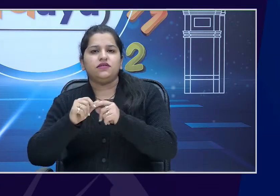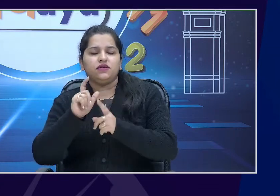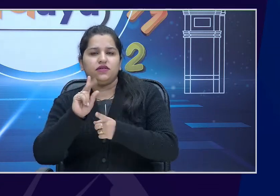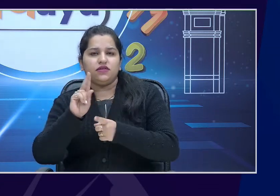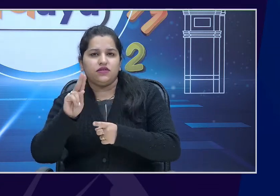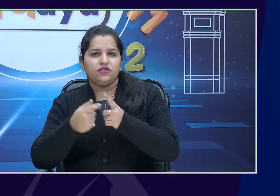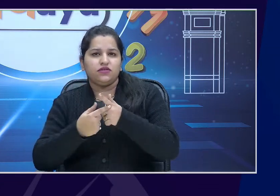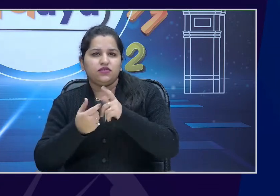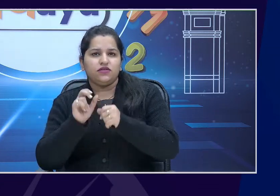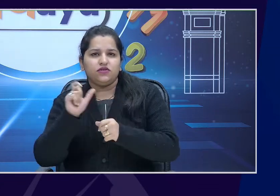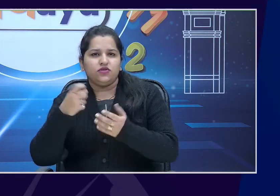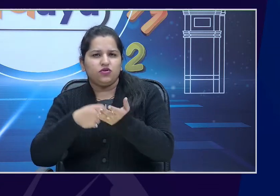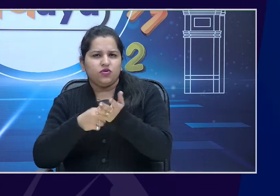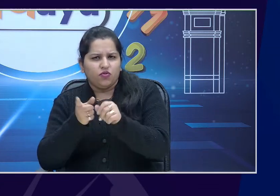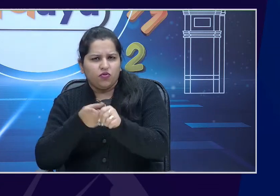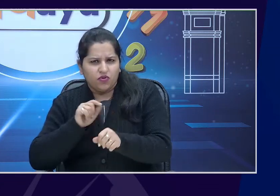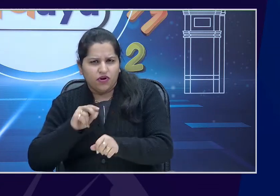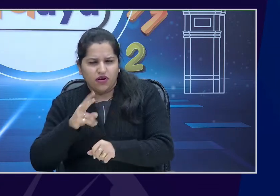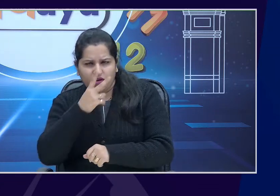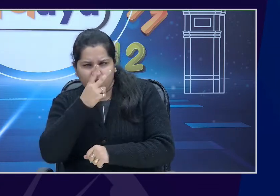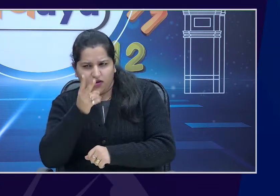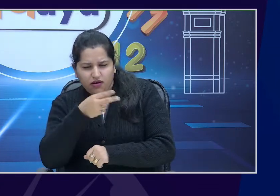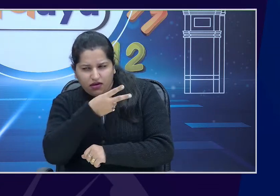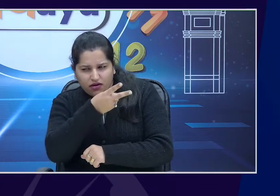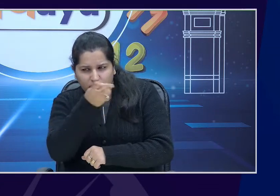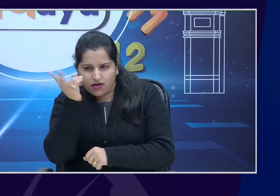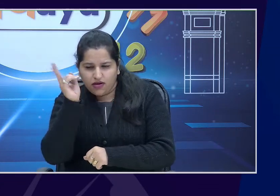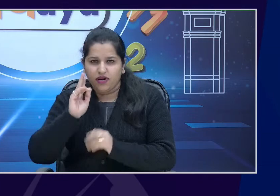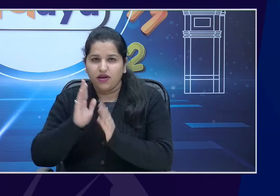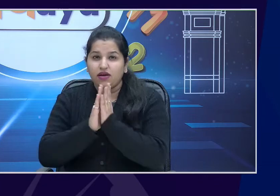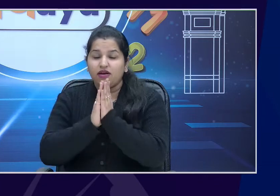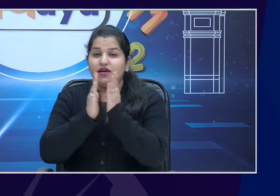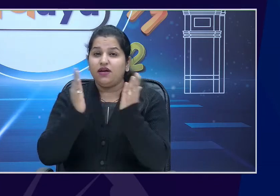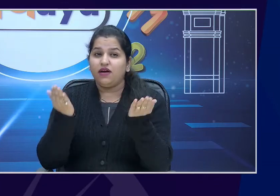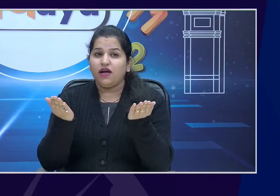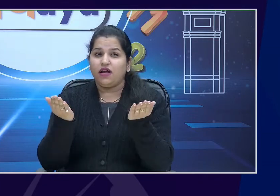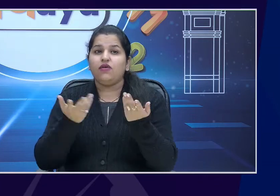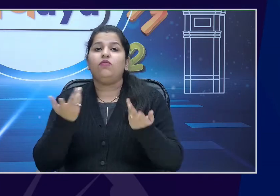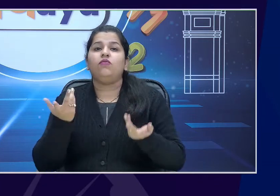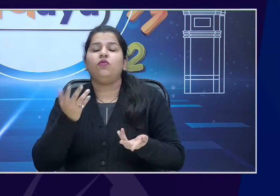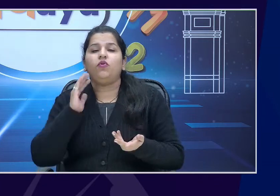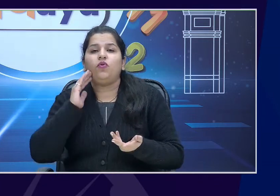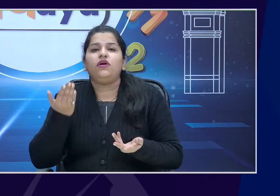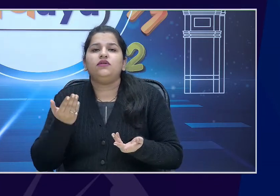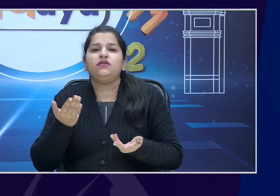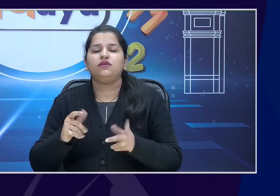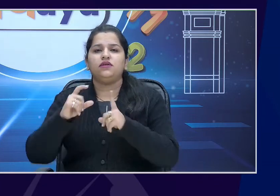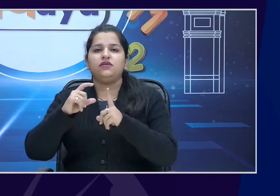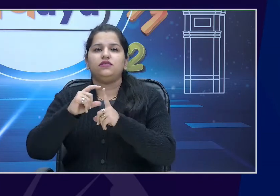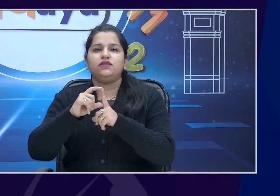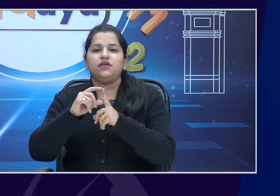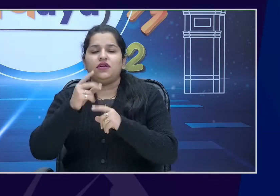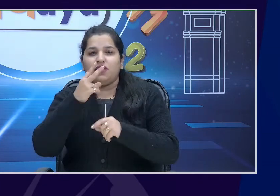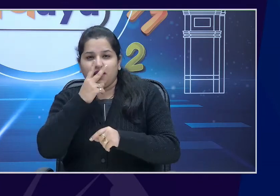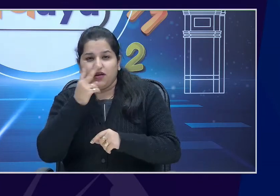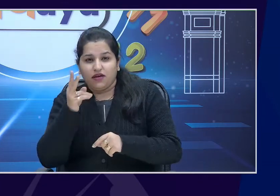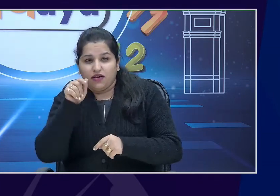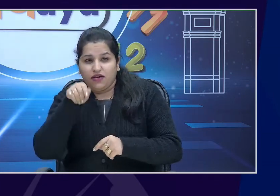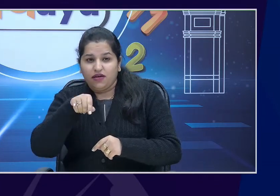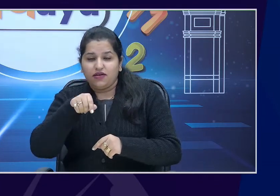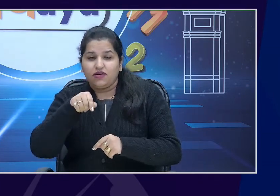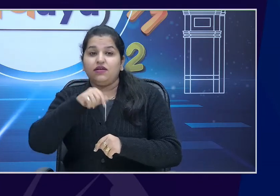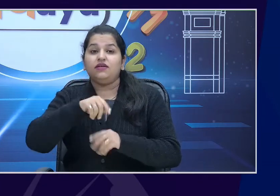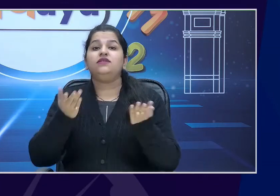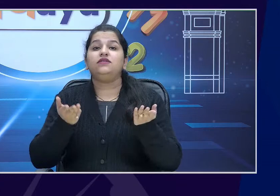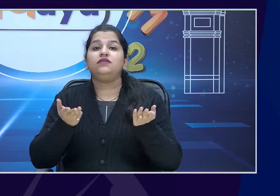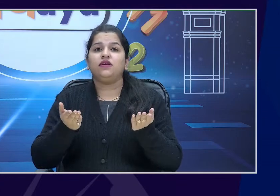Now, all of you must have seen a diary somewhere or the other. I will show you one diary. This is a diary which I have, and it